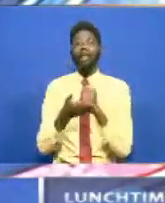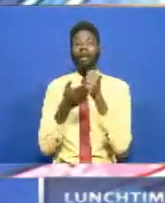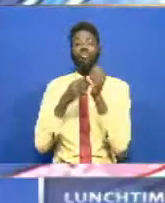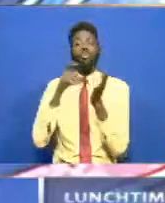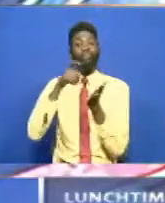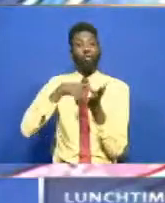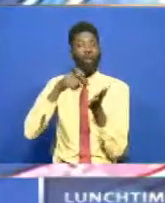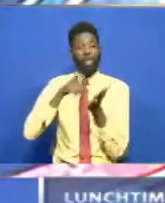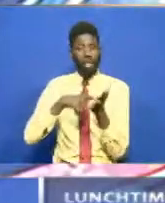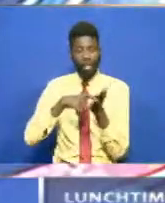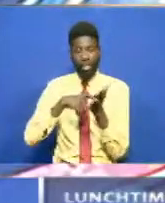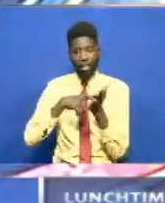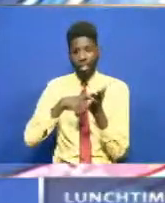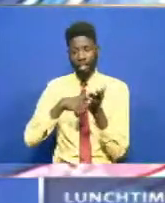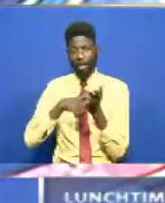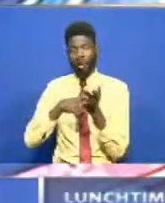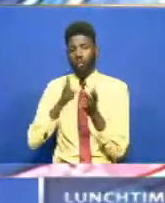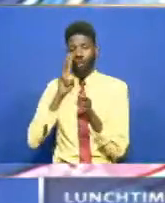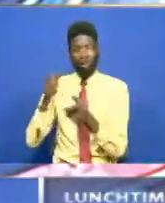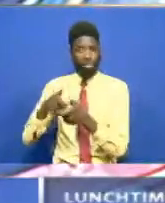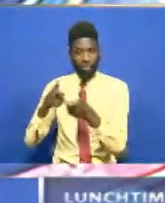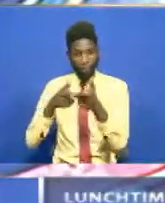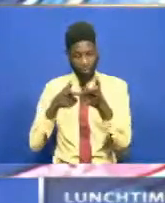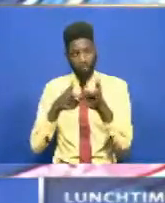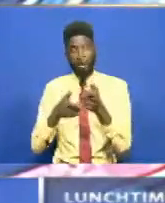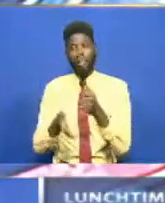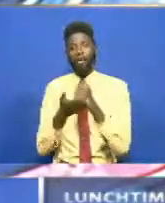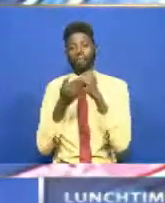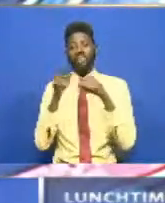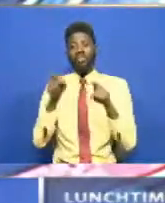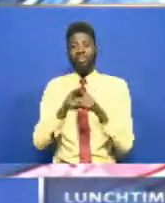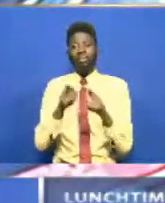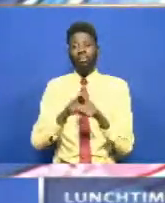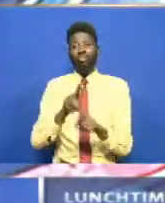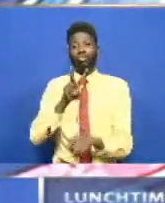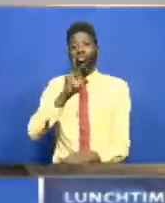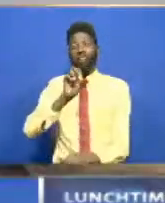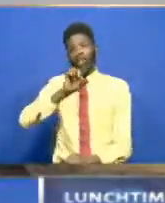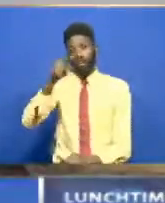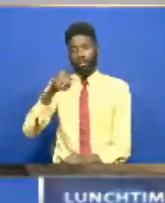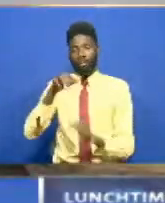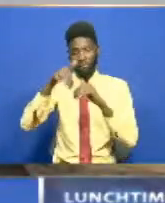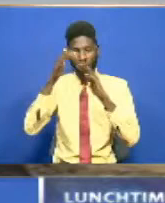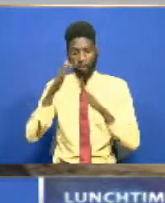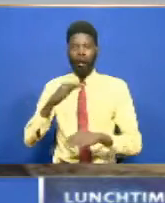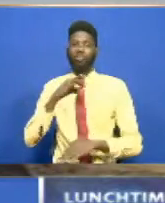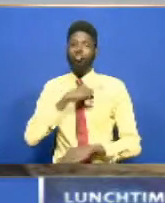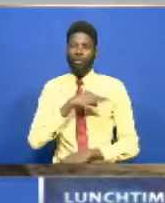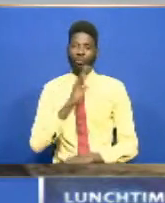Irrigation Scheme and benefit over 20,000 farmers. Have a look.